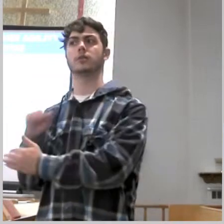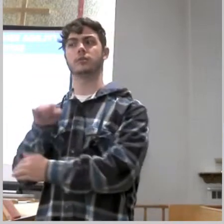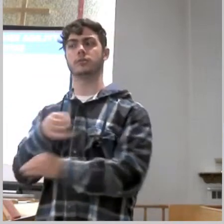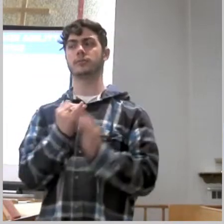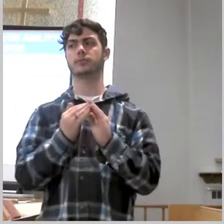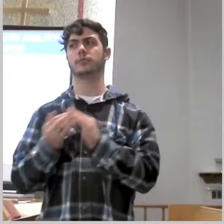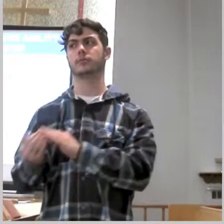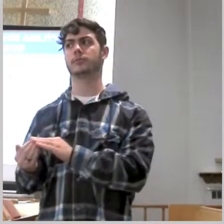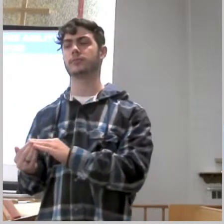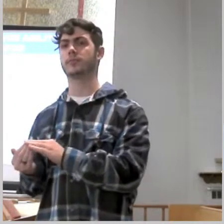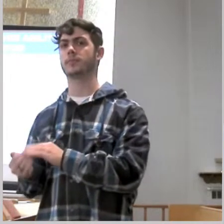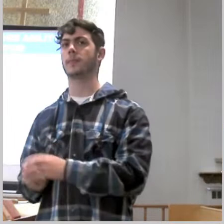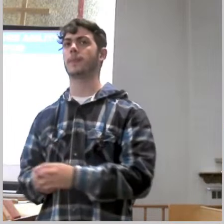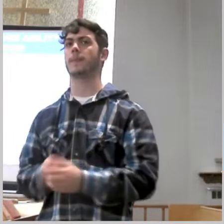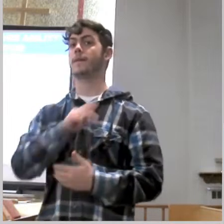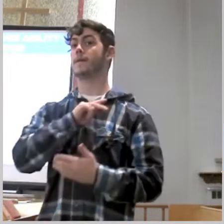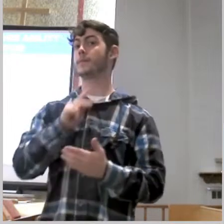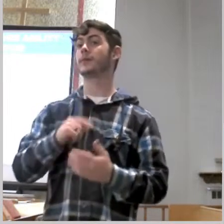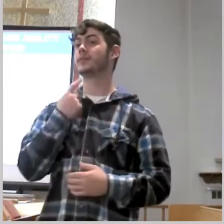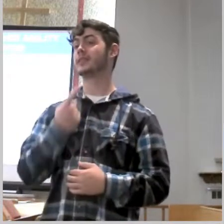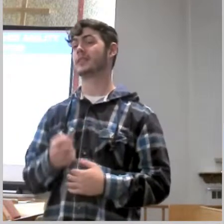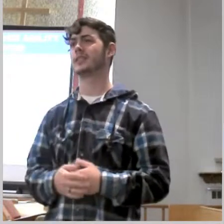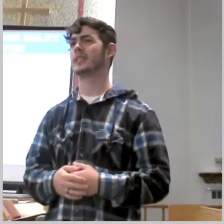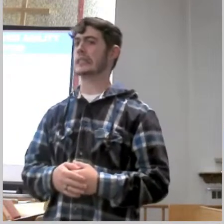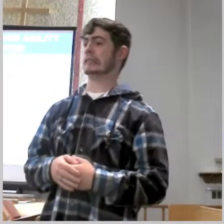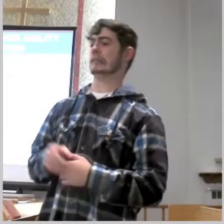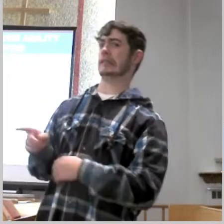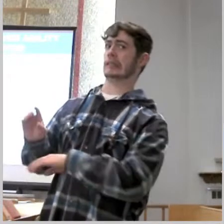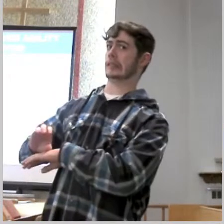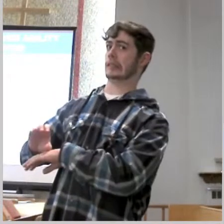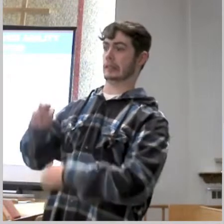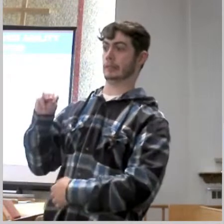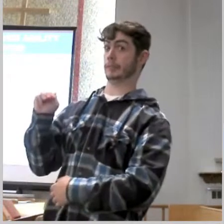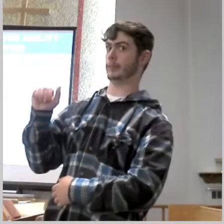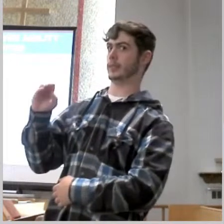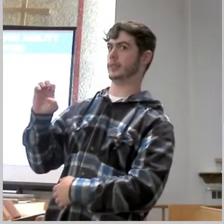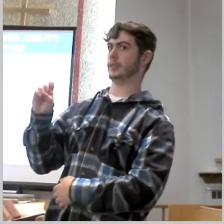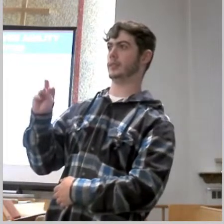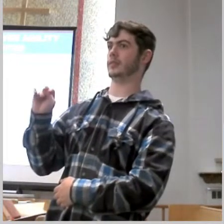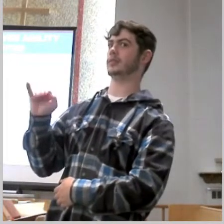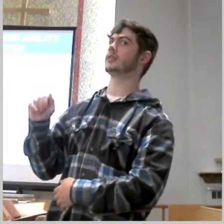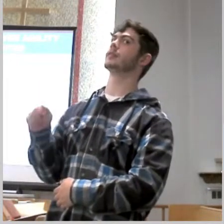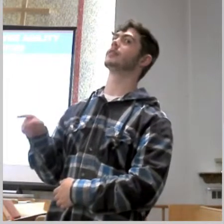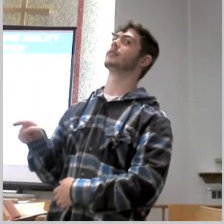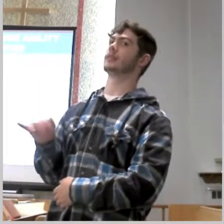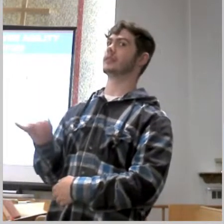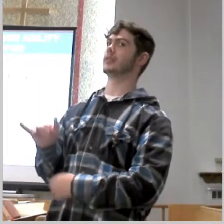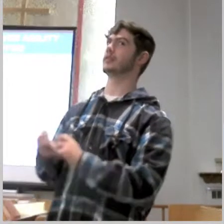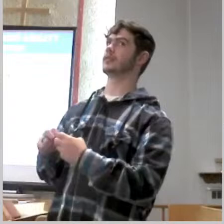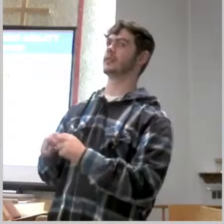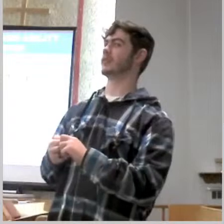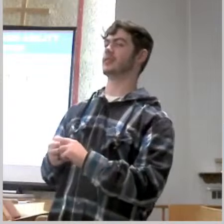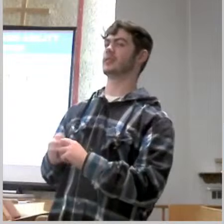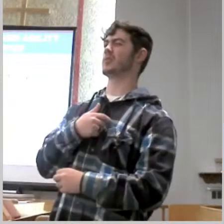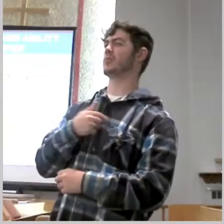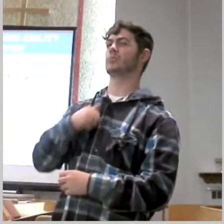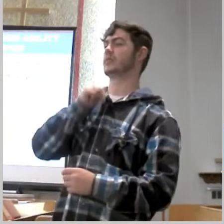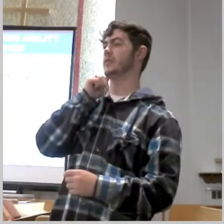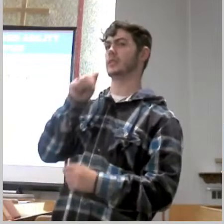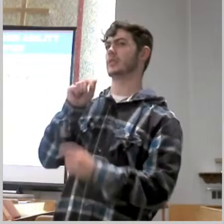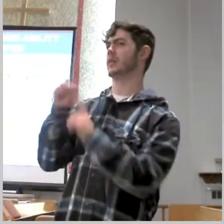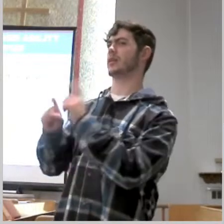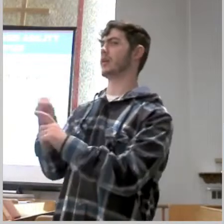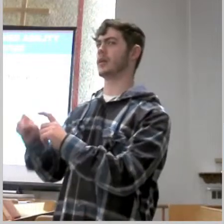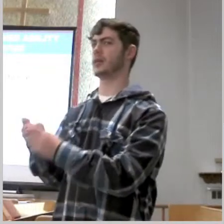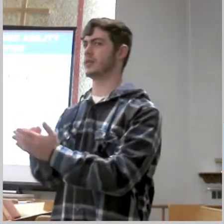initially he said, well, these churches in Macedonia, they're having a hard time, so we're not really going to ask them